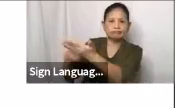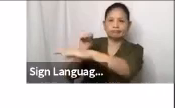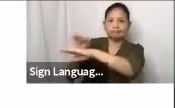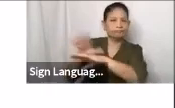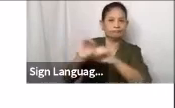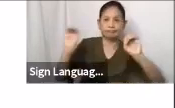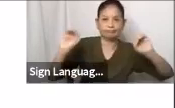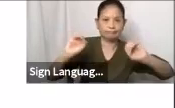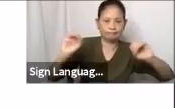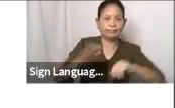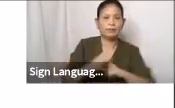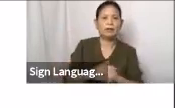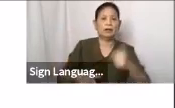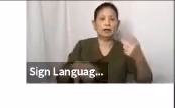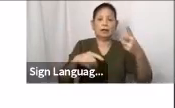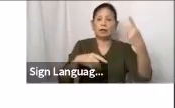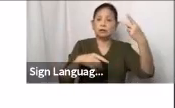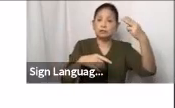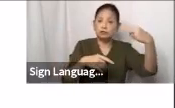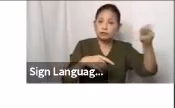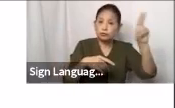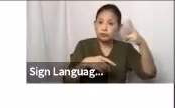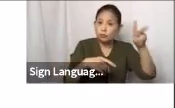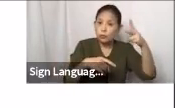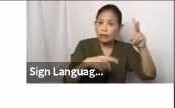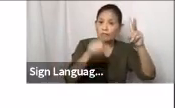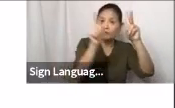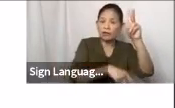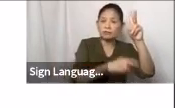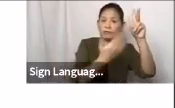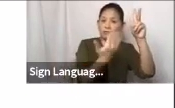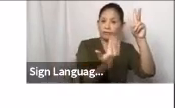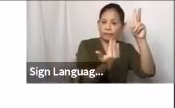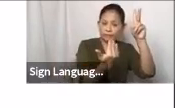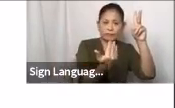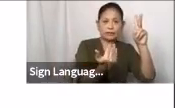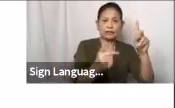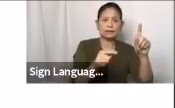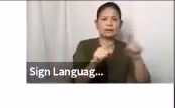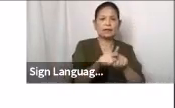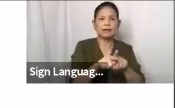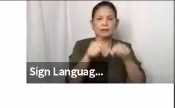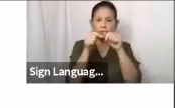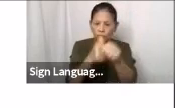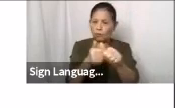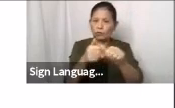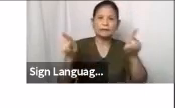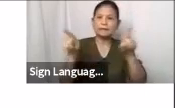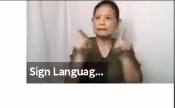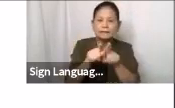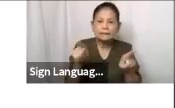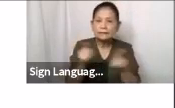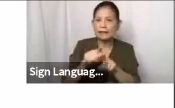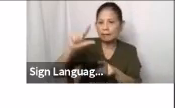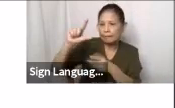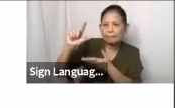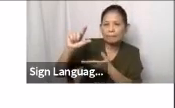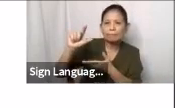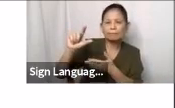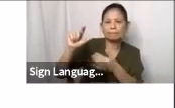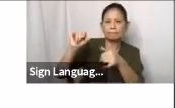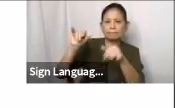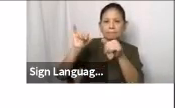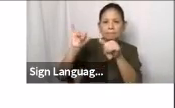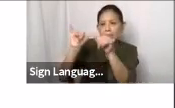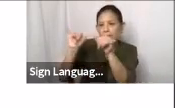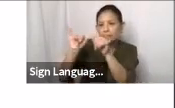Then 12 out of 14 were following the same dose as the other transgender friends, whereas three of them